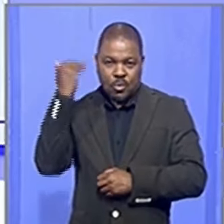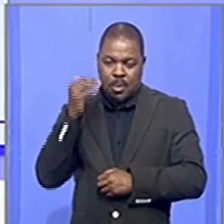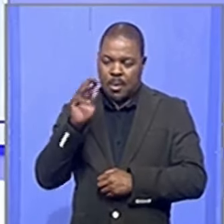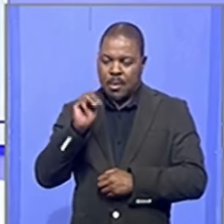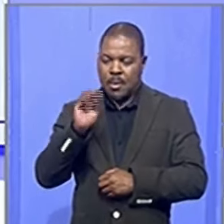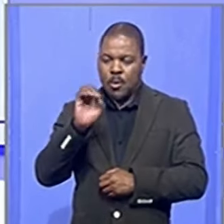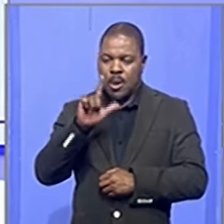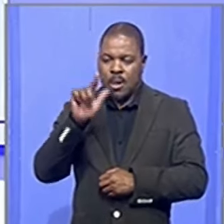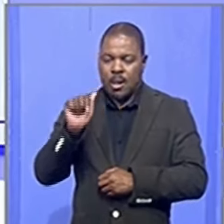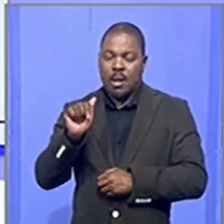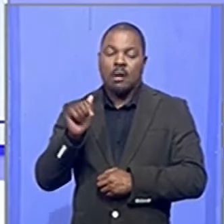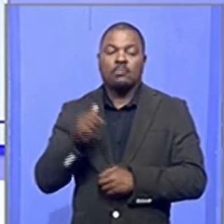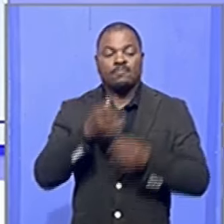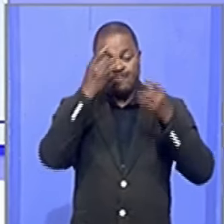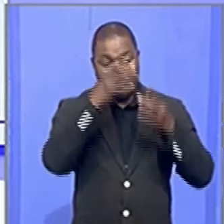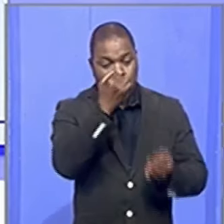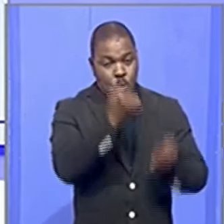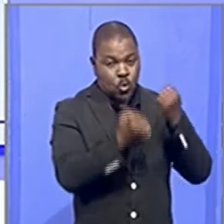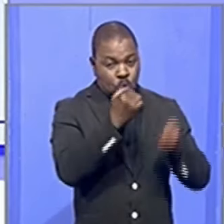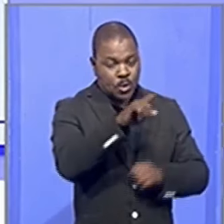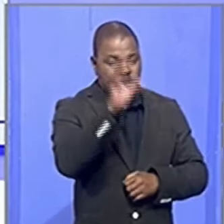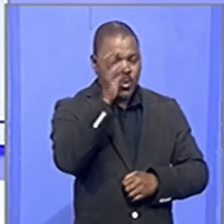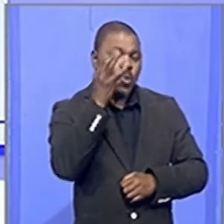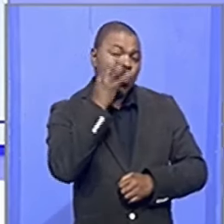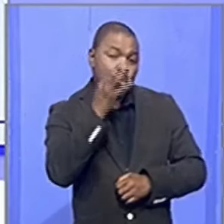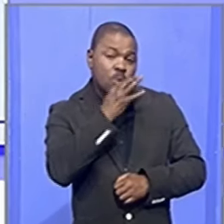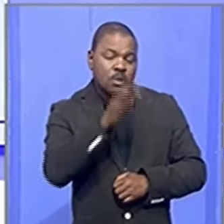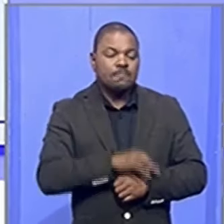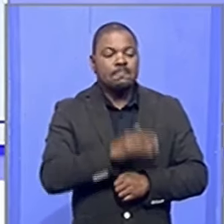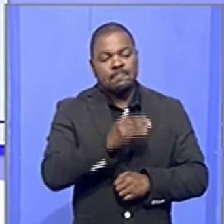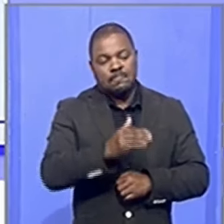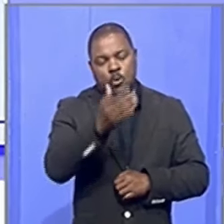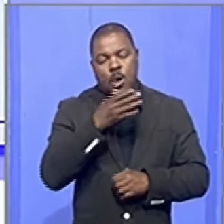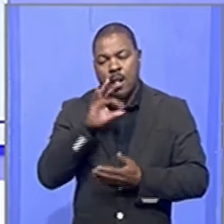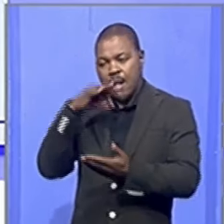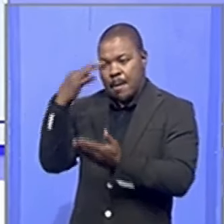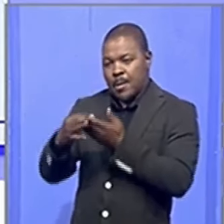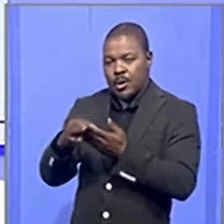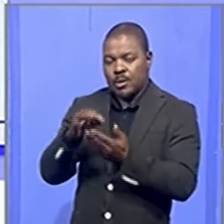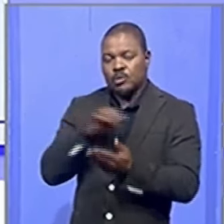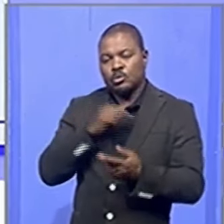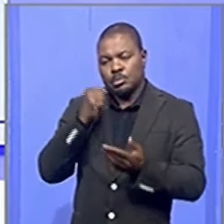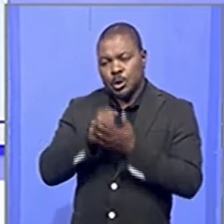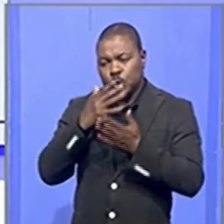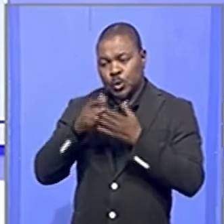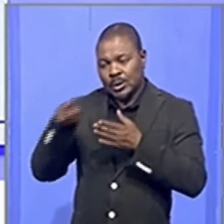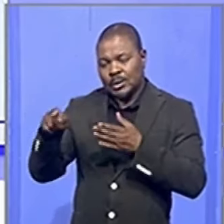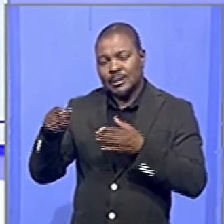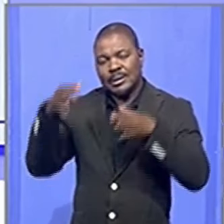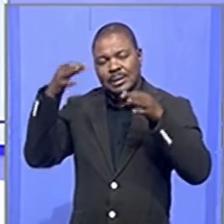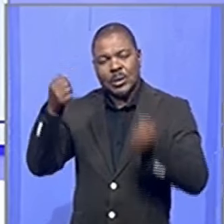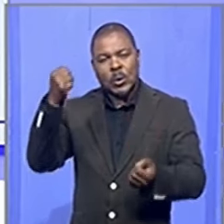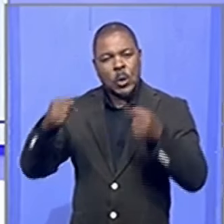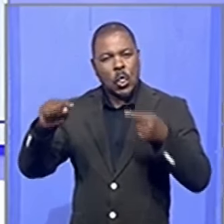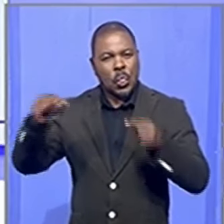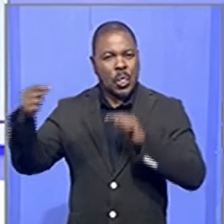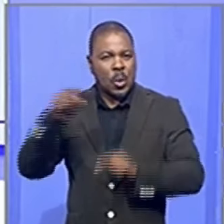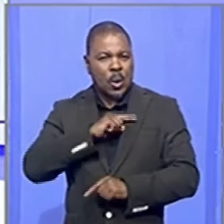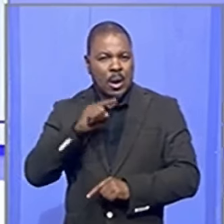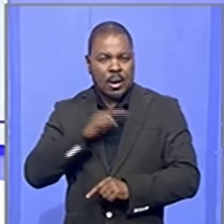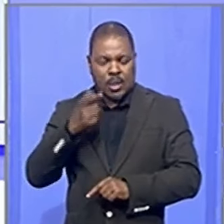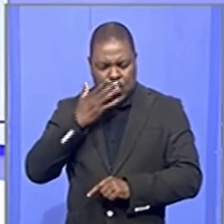Moela o boditše kgorotshekegolo ya Free State gore o ya go romela kgopelo ya go hlotla ntlhakemo ya kgorotsheko ya ka ga mabapi le go nyaka tsheko yeo